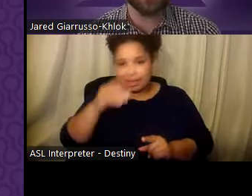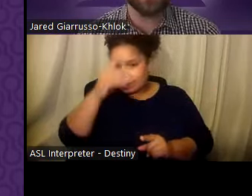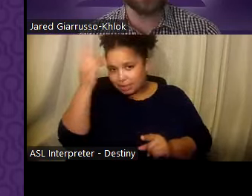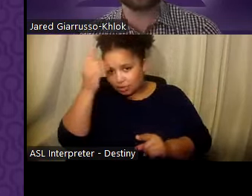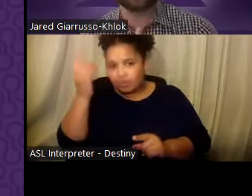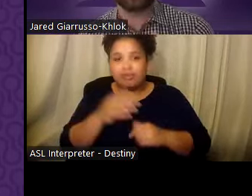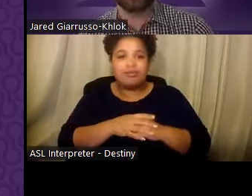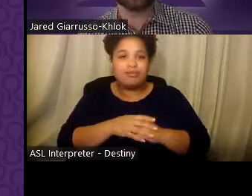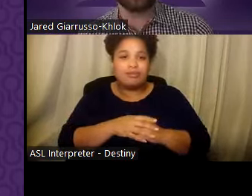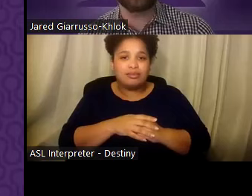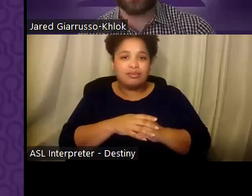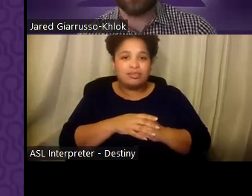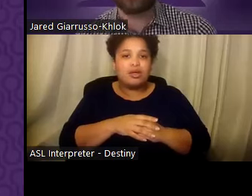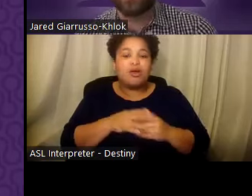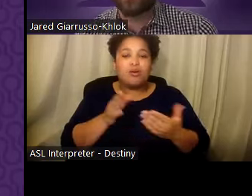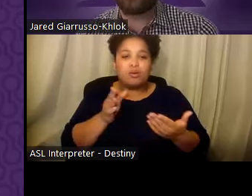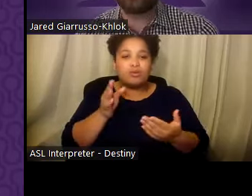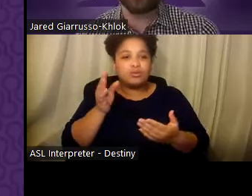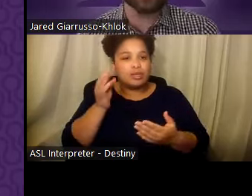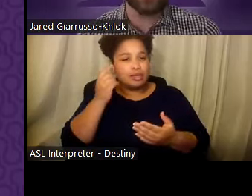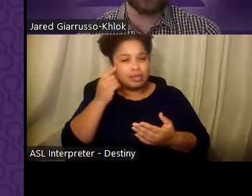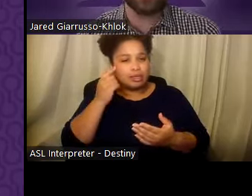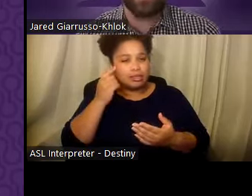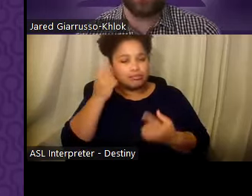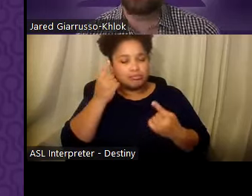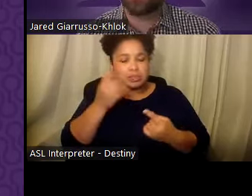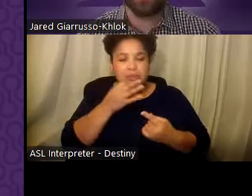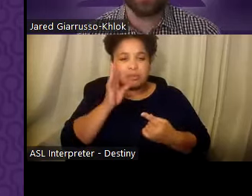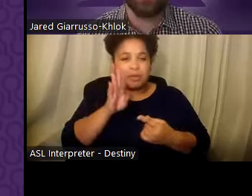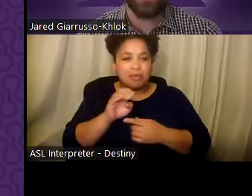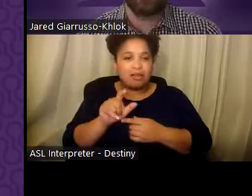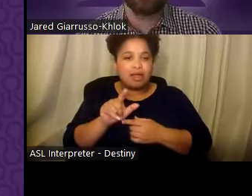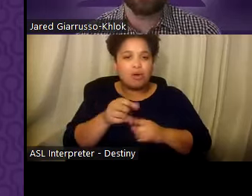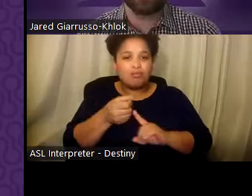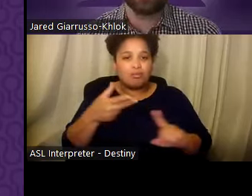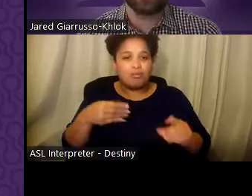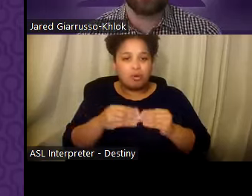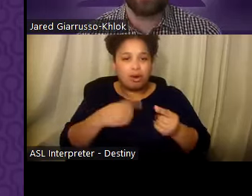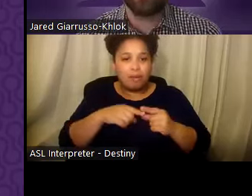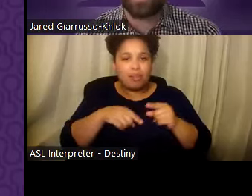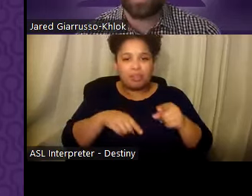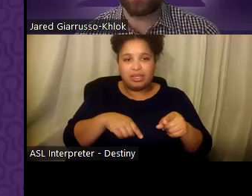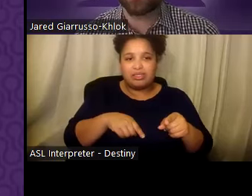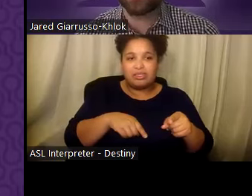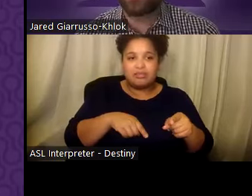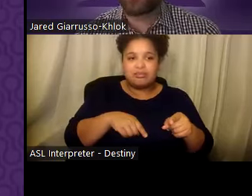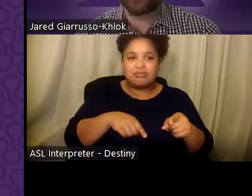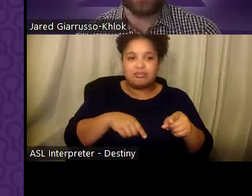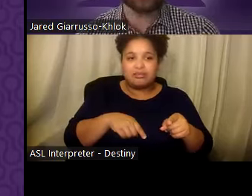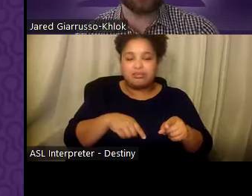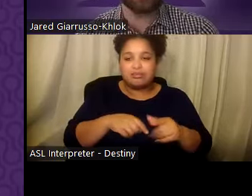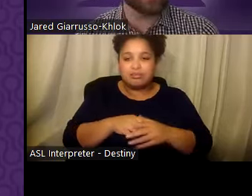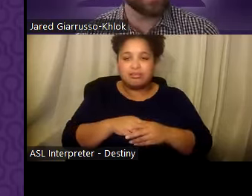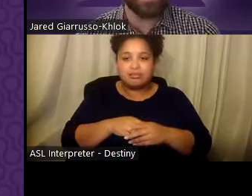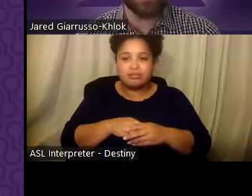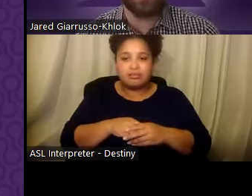that's introduced that spells all of this out. And we're excited to talk about that more with the committee when that happens. The last